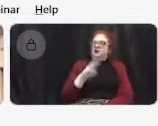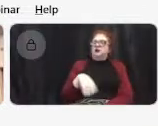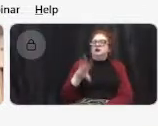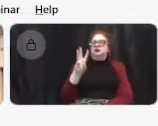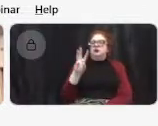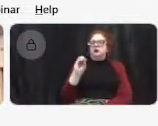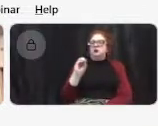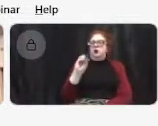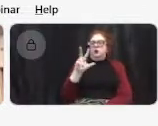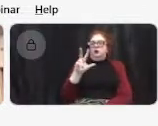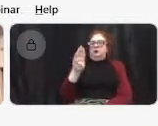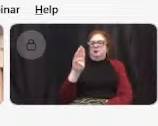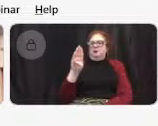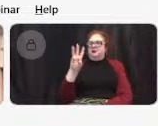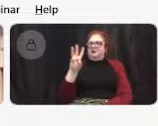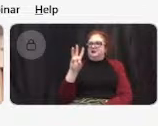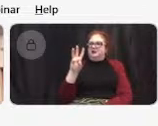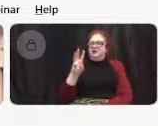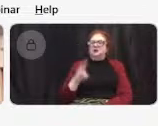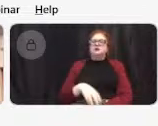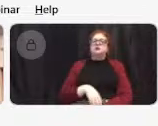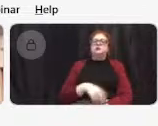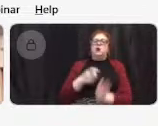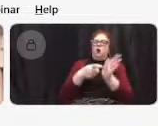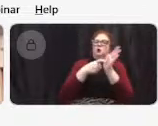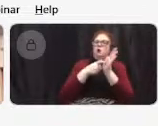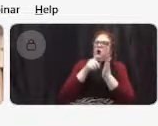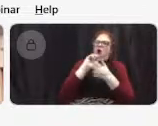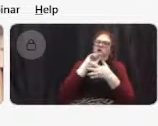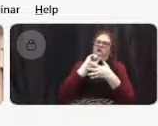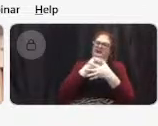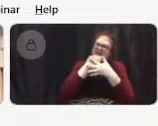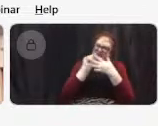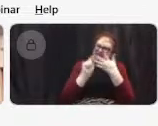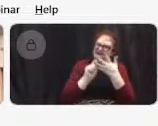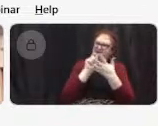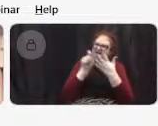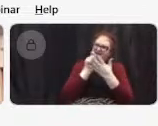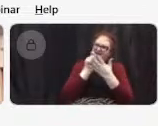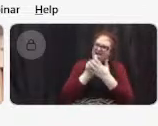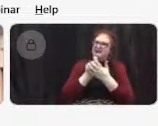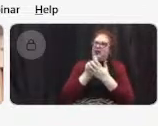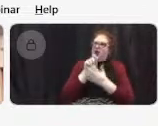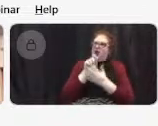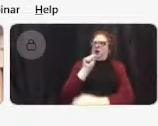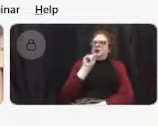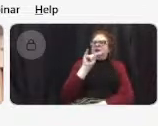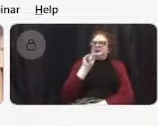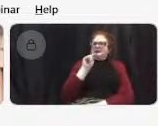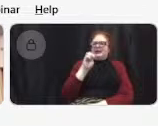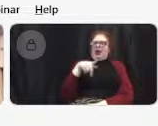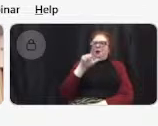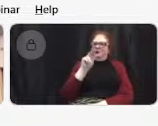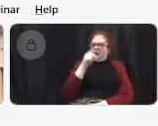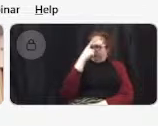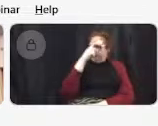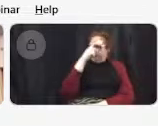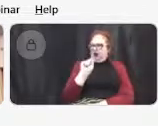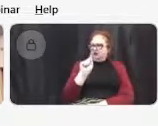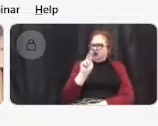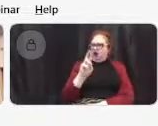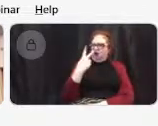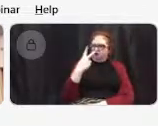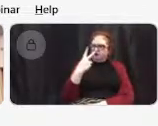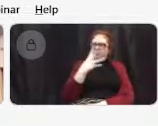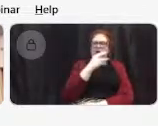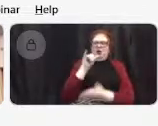36603B6 requires that a detailed site plan be submitted in conjunction with the application for a short-term rental 2. It requires the applicants